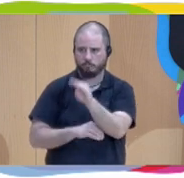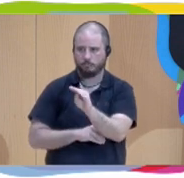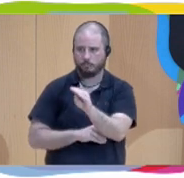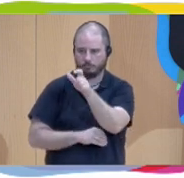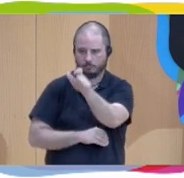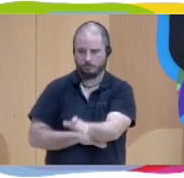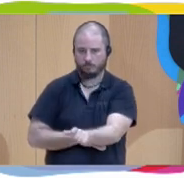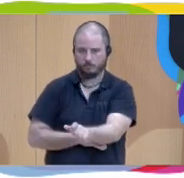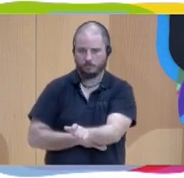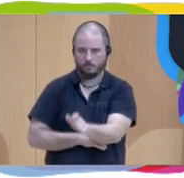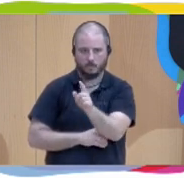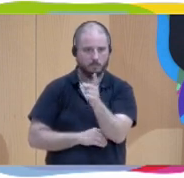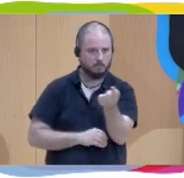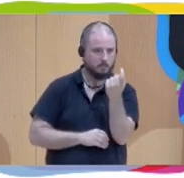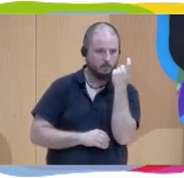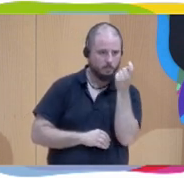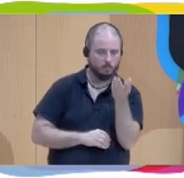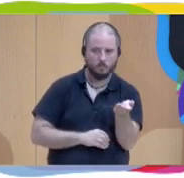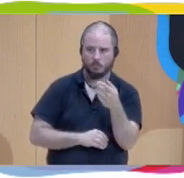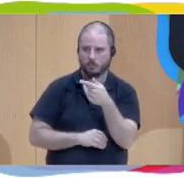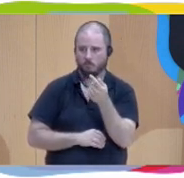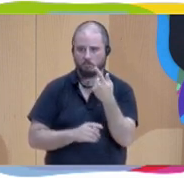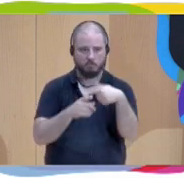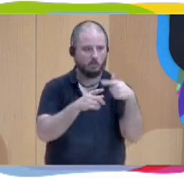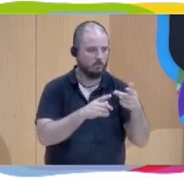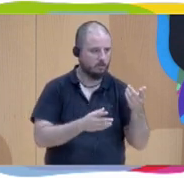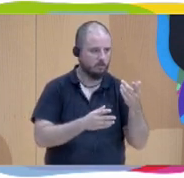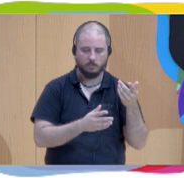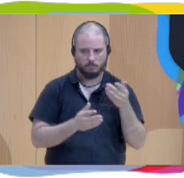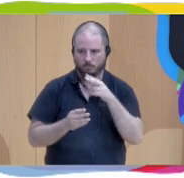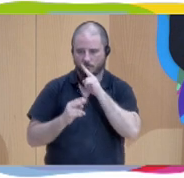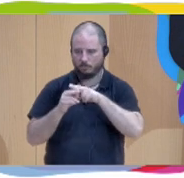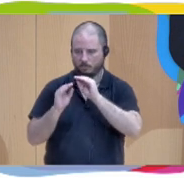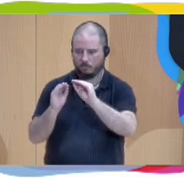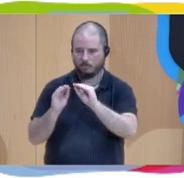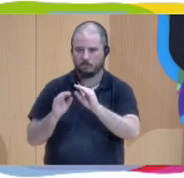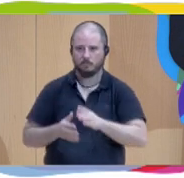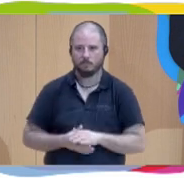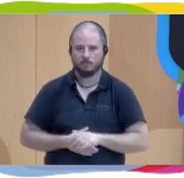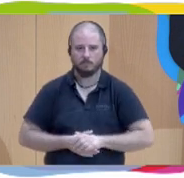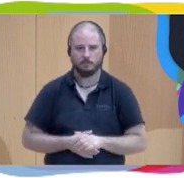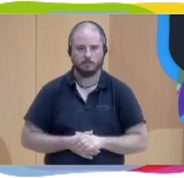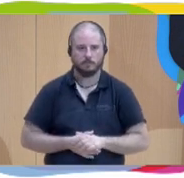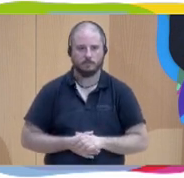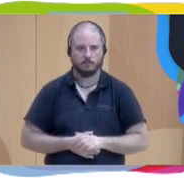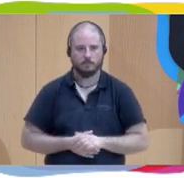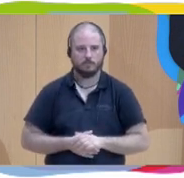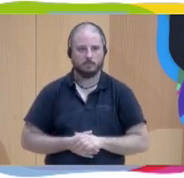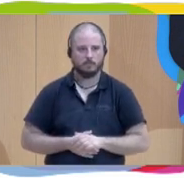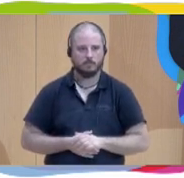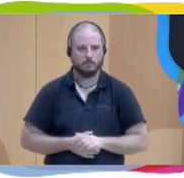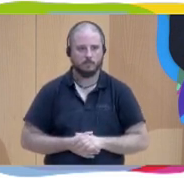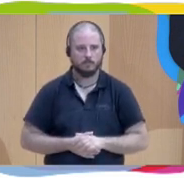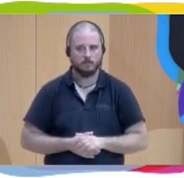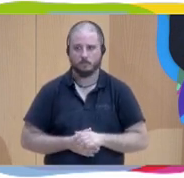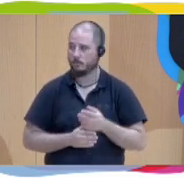But maybe we'll go on with the slides. quite quickly,